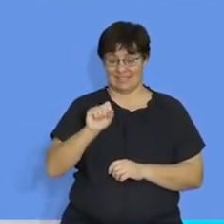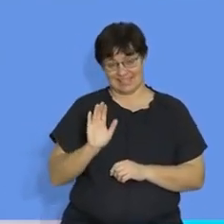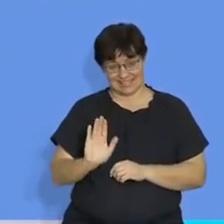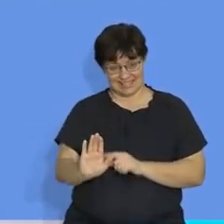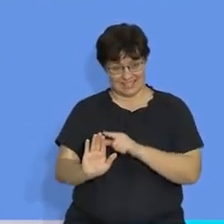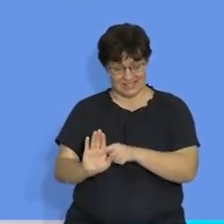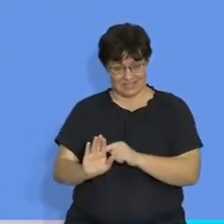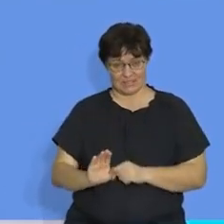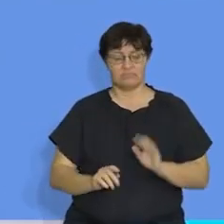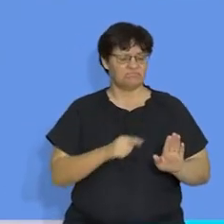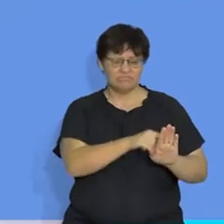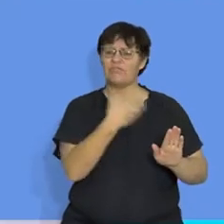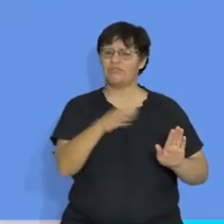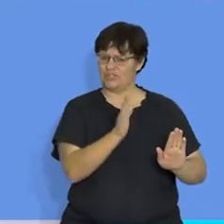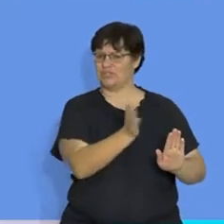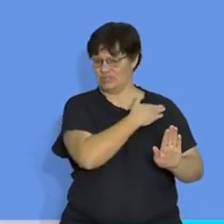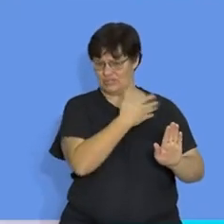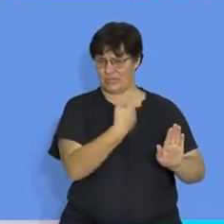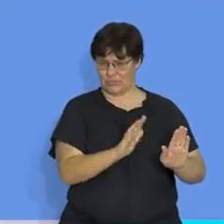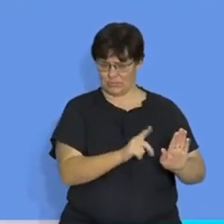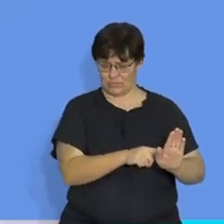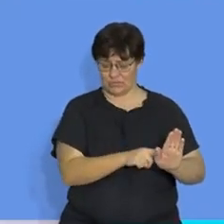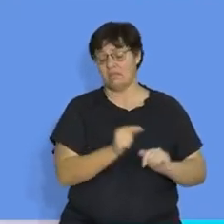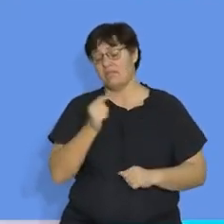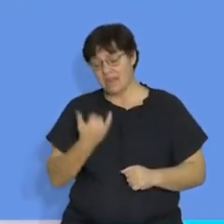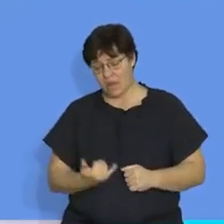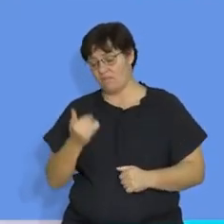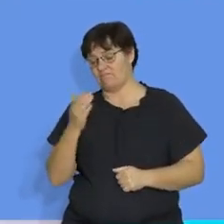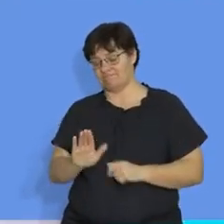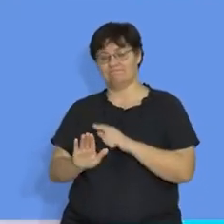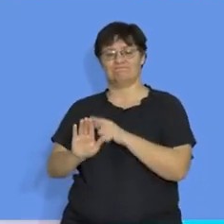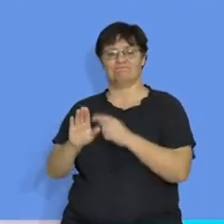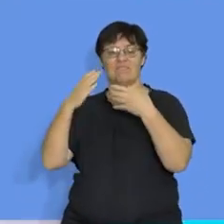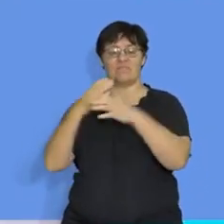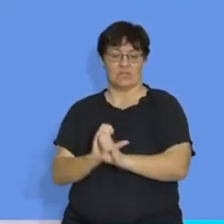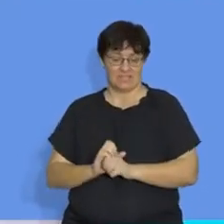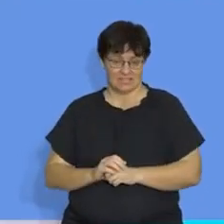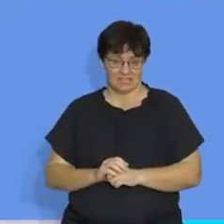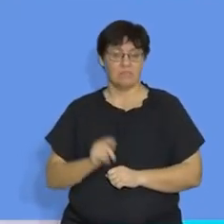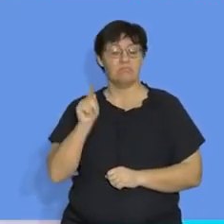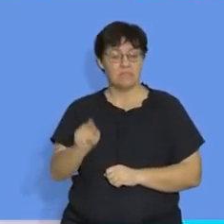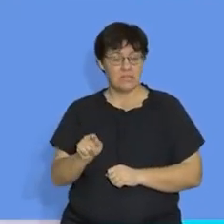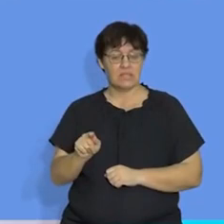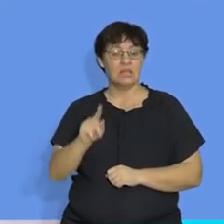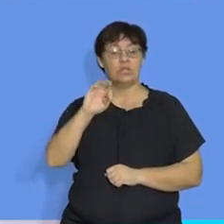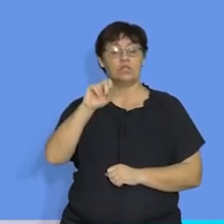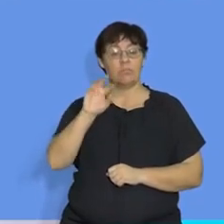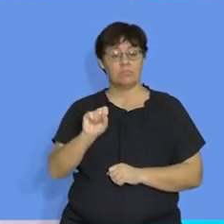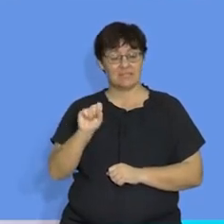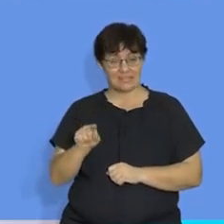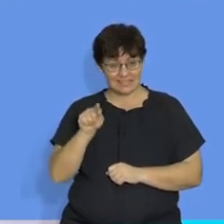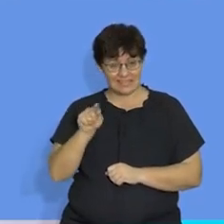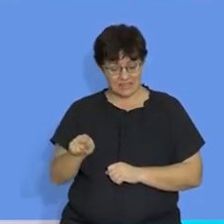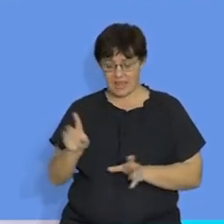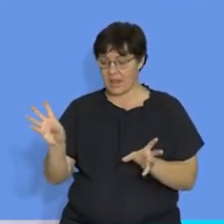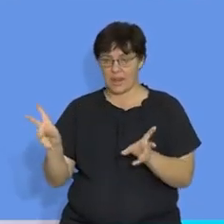done arithmetic series in the past, but now we're going to be focusing on what happens when I add the terms of a